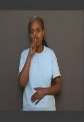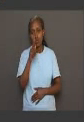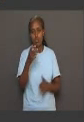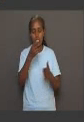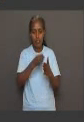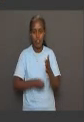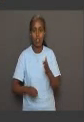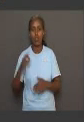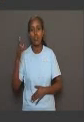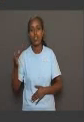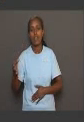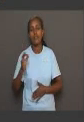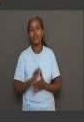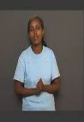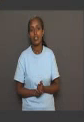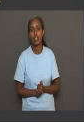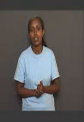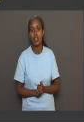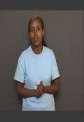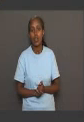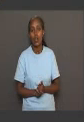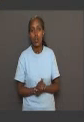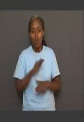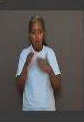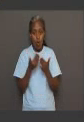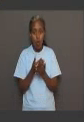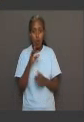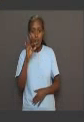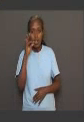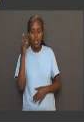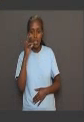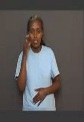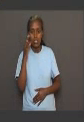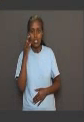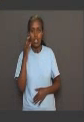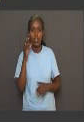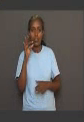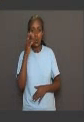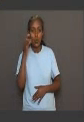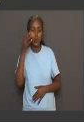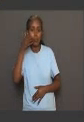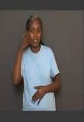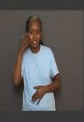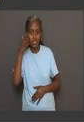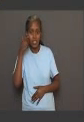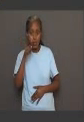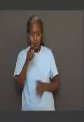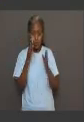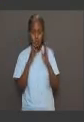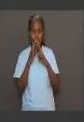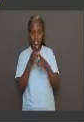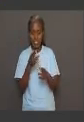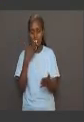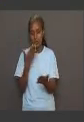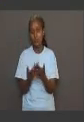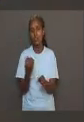of f. All cats are not panthers. Were those your answers? Well